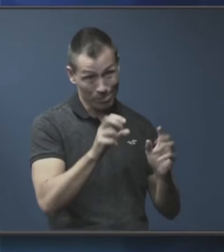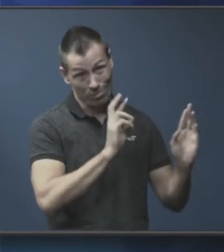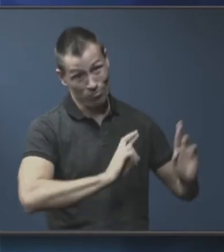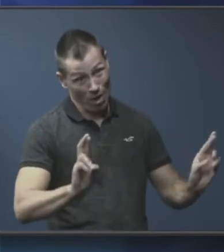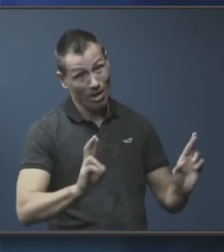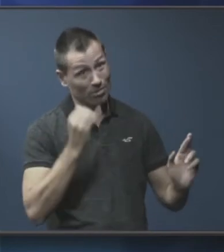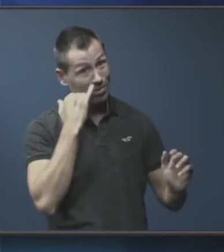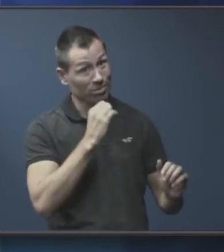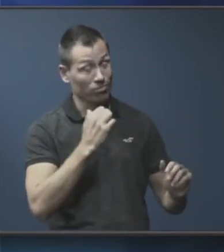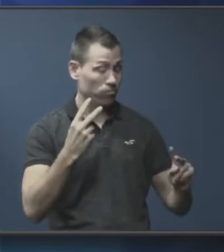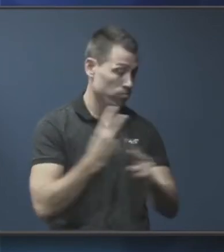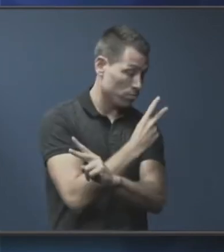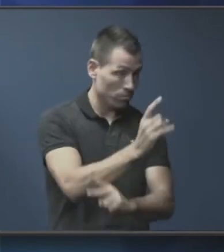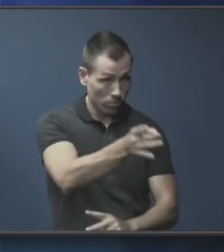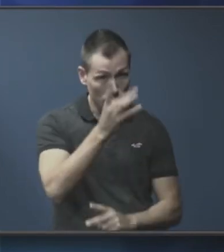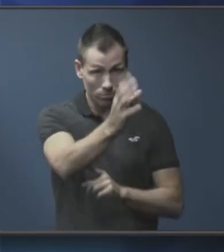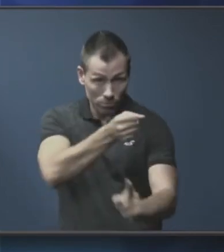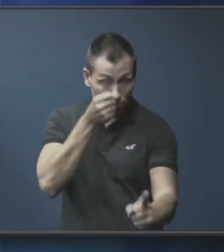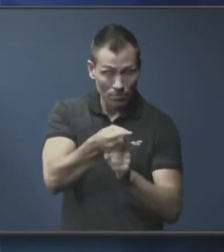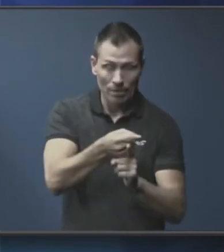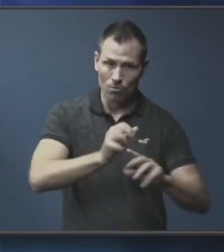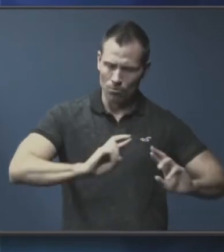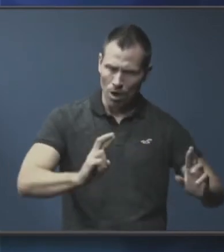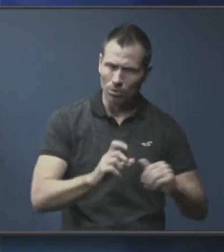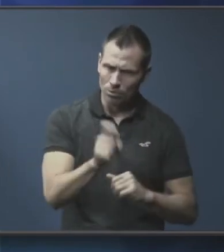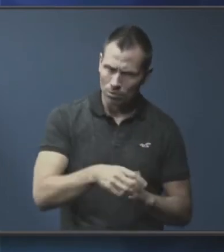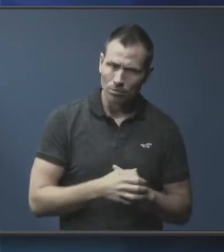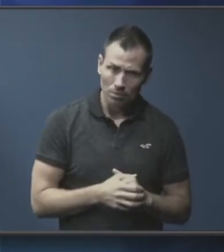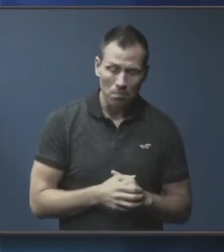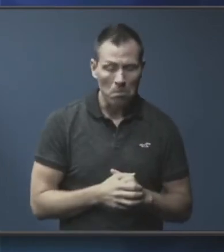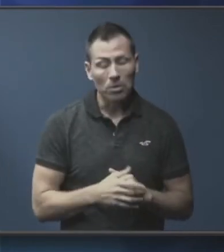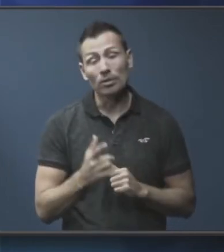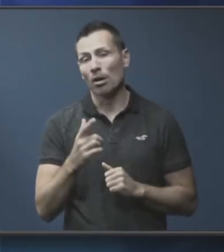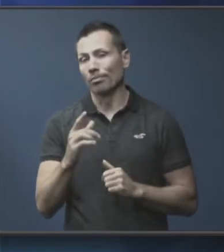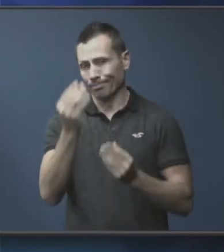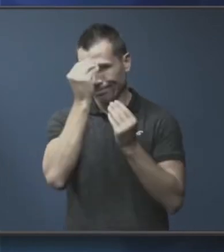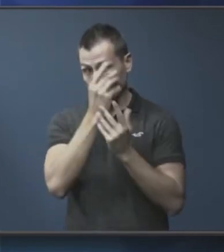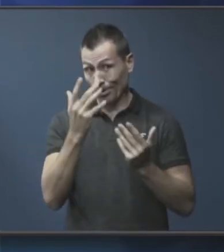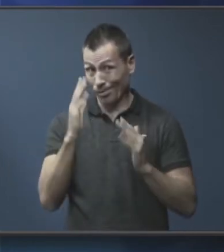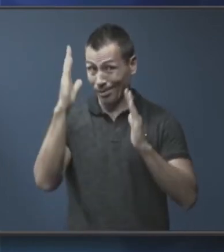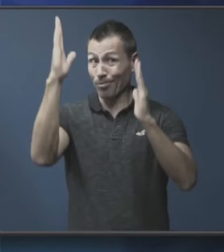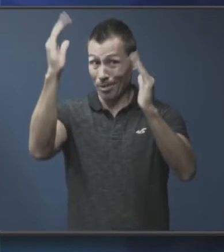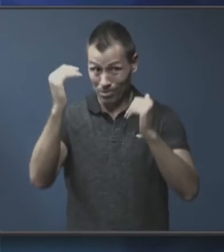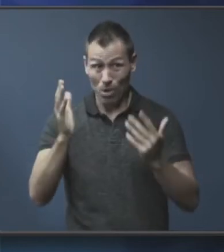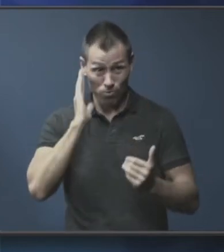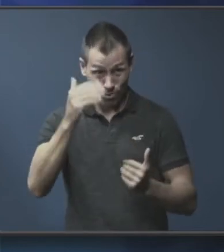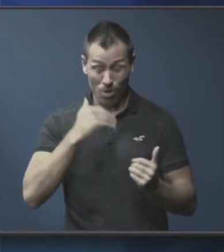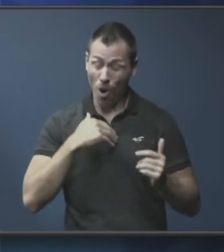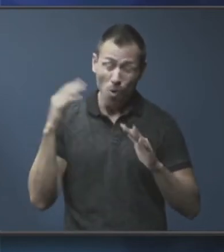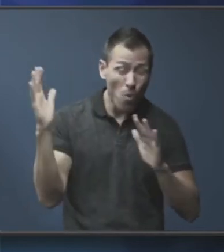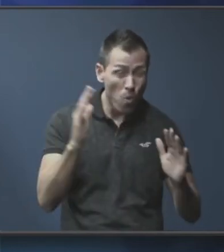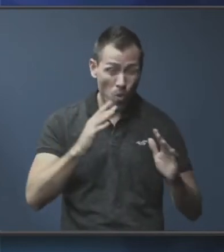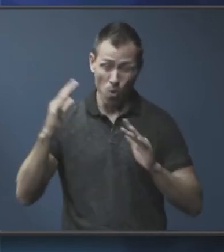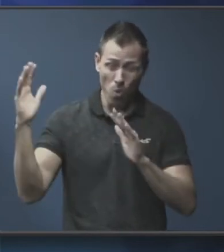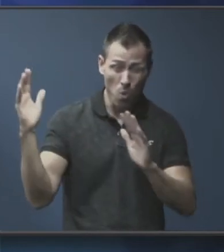type of winds, whether it be tropical winds or hurricane force winds, no later than